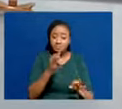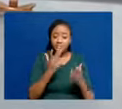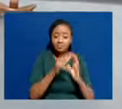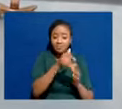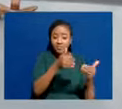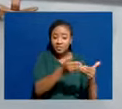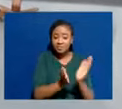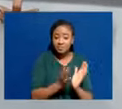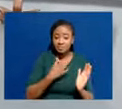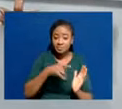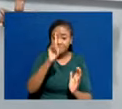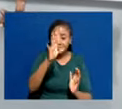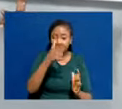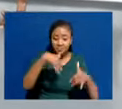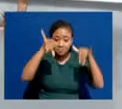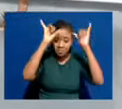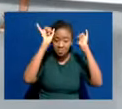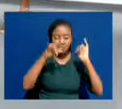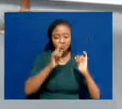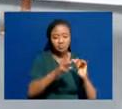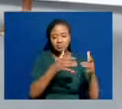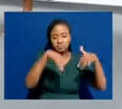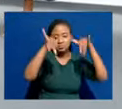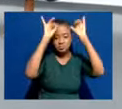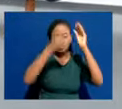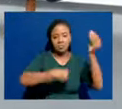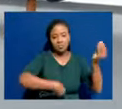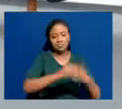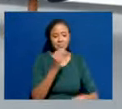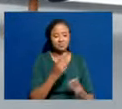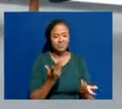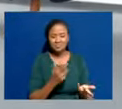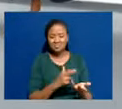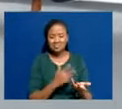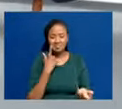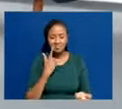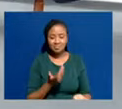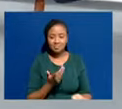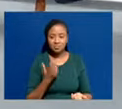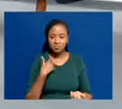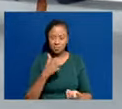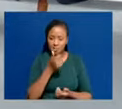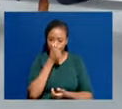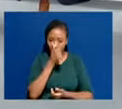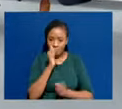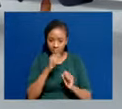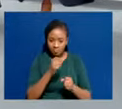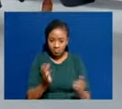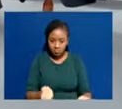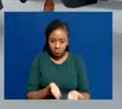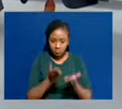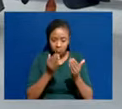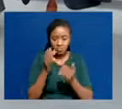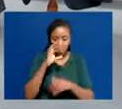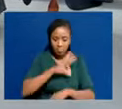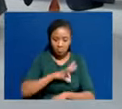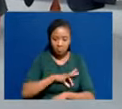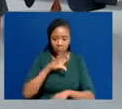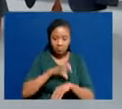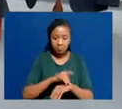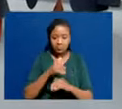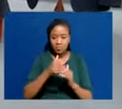child will drop out of school. And so we're giving you that card. I wish I could do it in this coming financial year. But